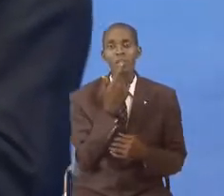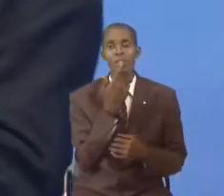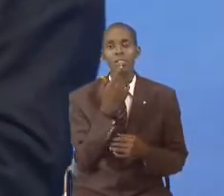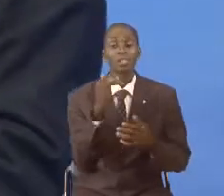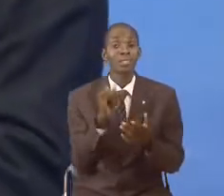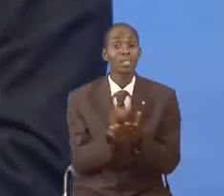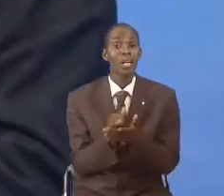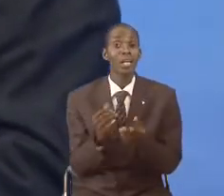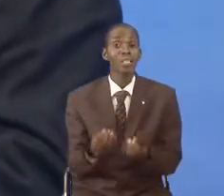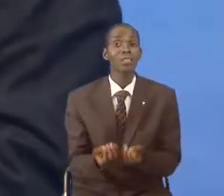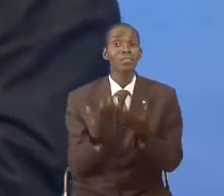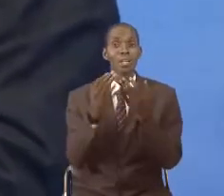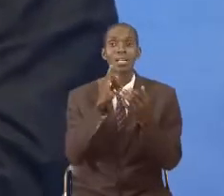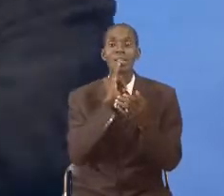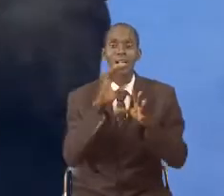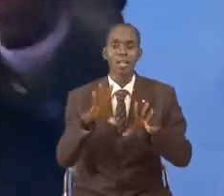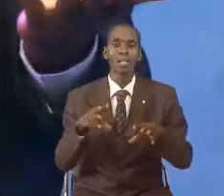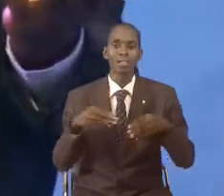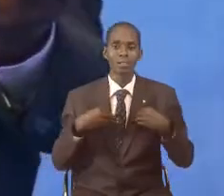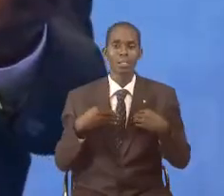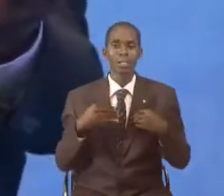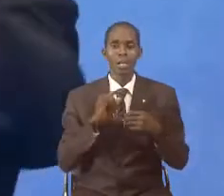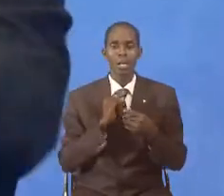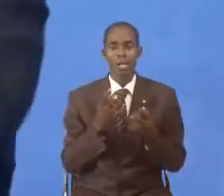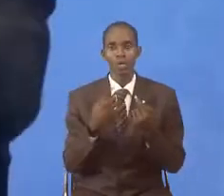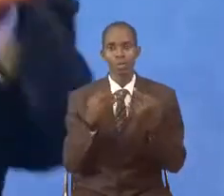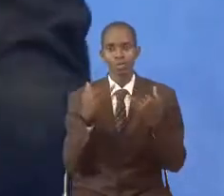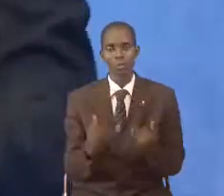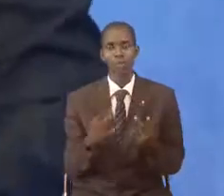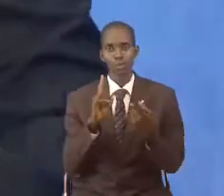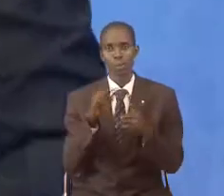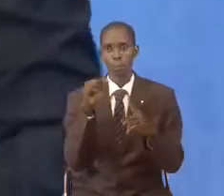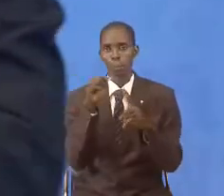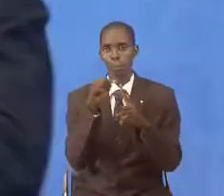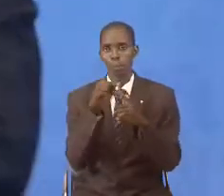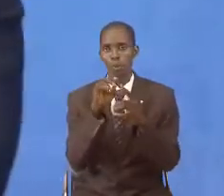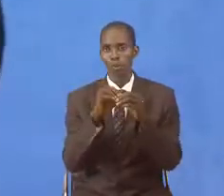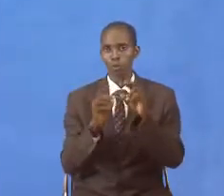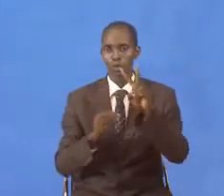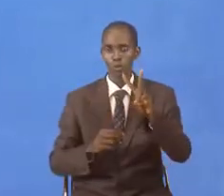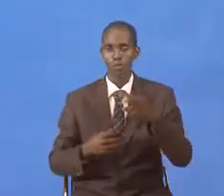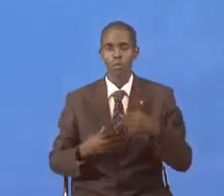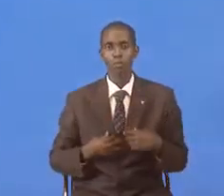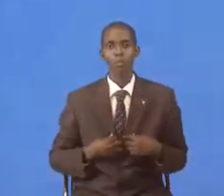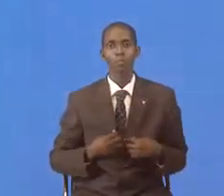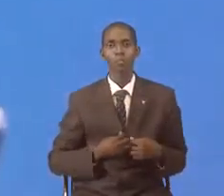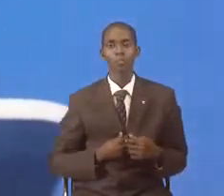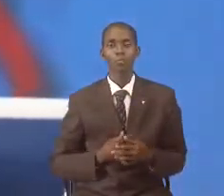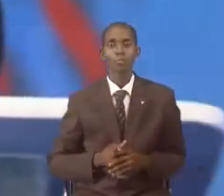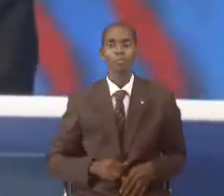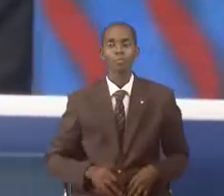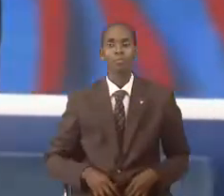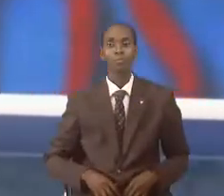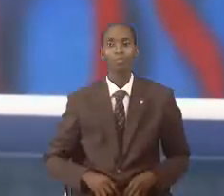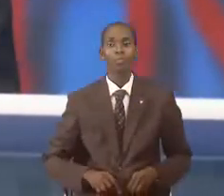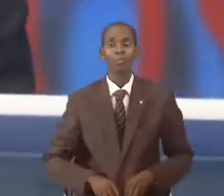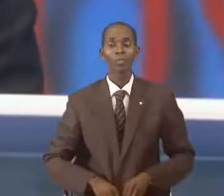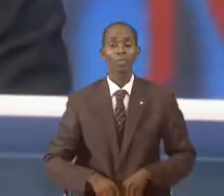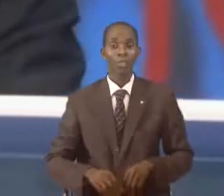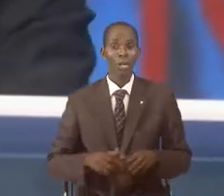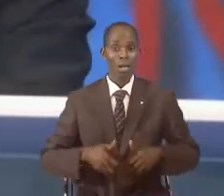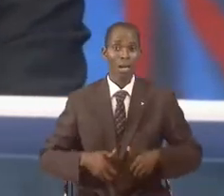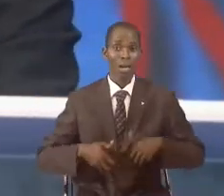sweet smelling savor unto God, that sacrifice is accepted. I come now to point number